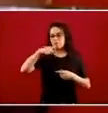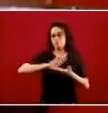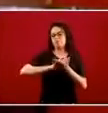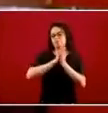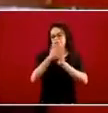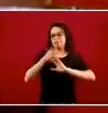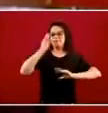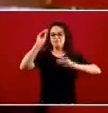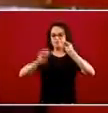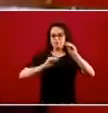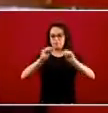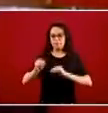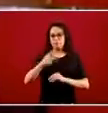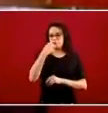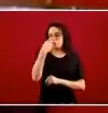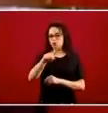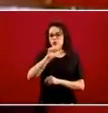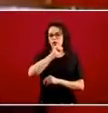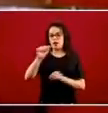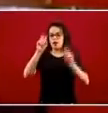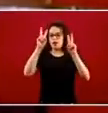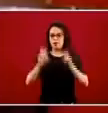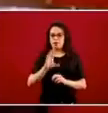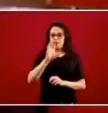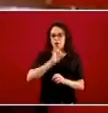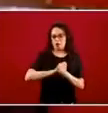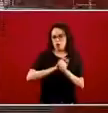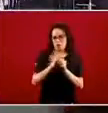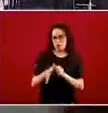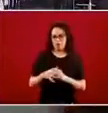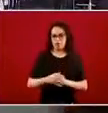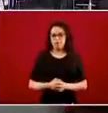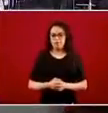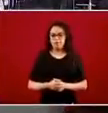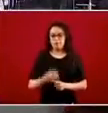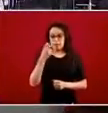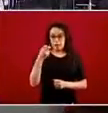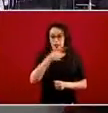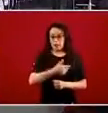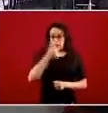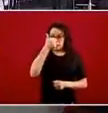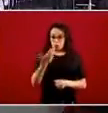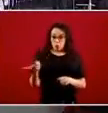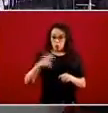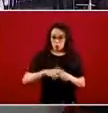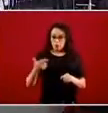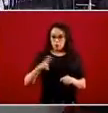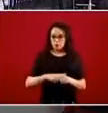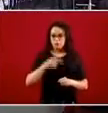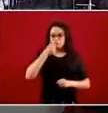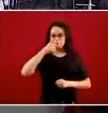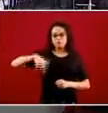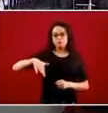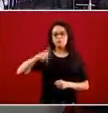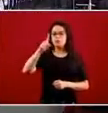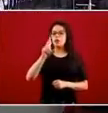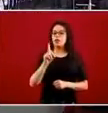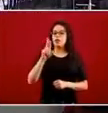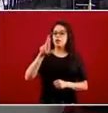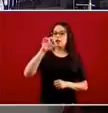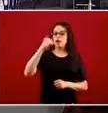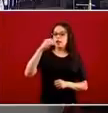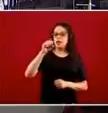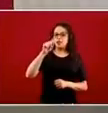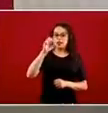spread about the possible hospitals that could become the next COVID special designated hospitals. What